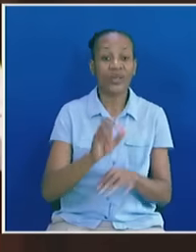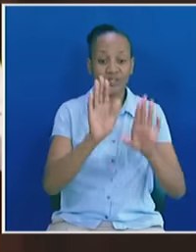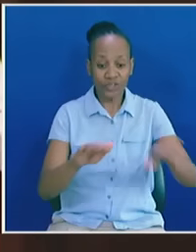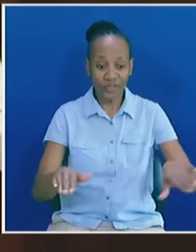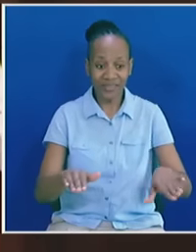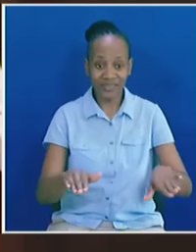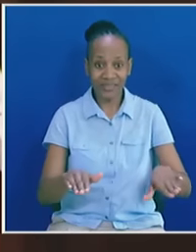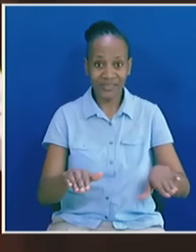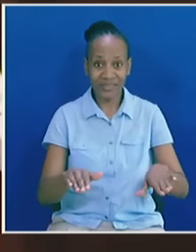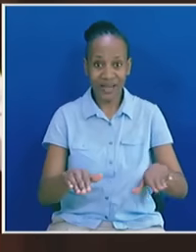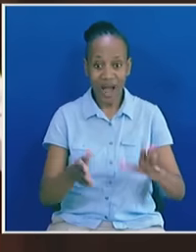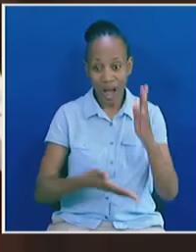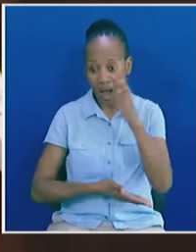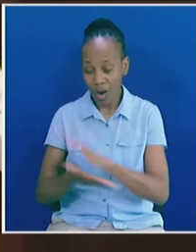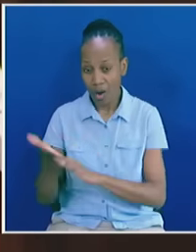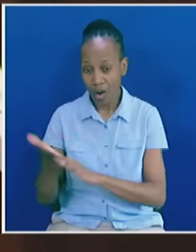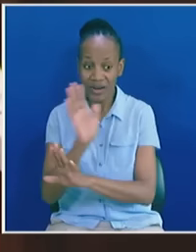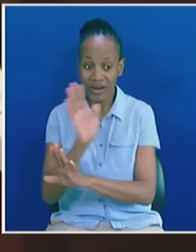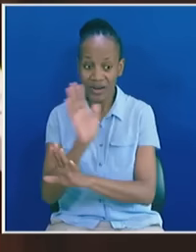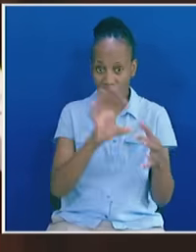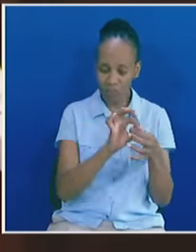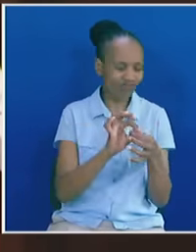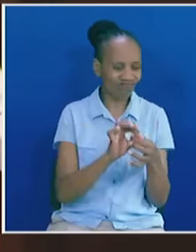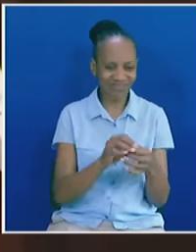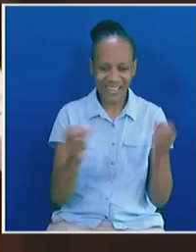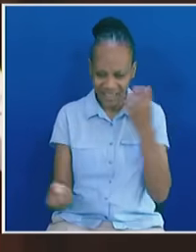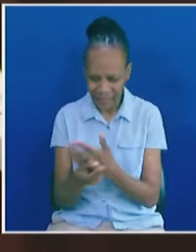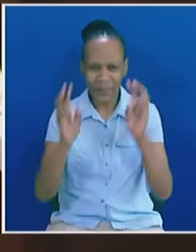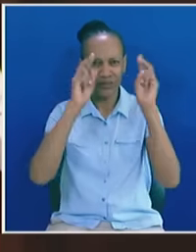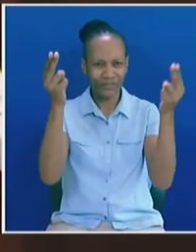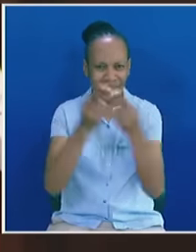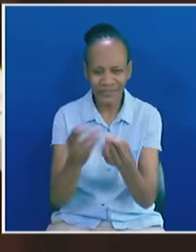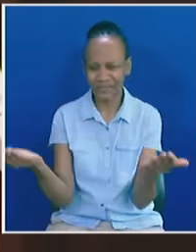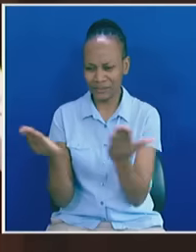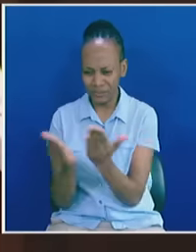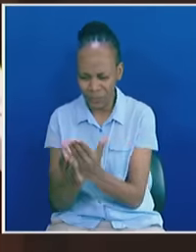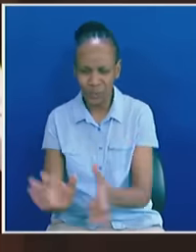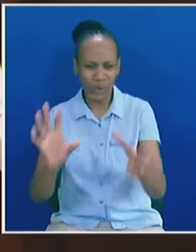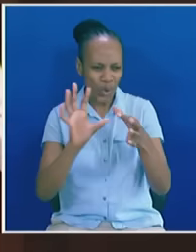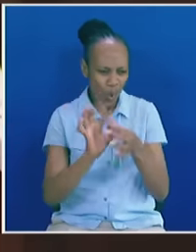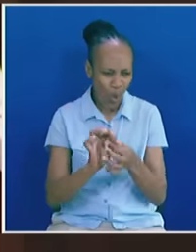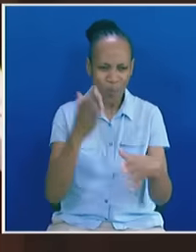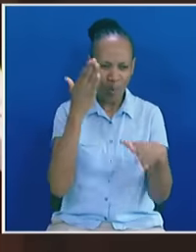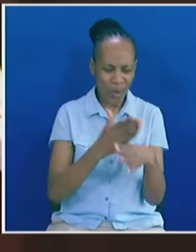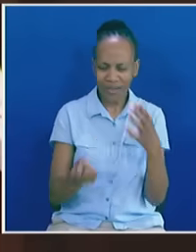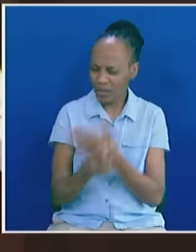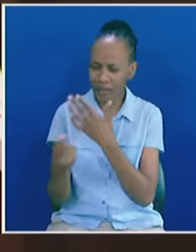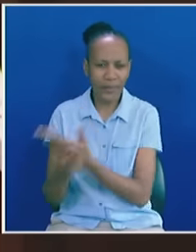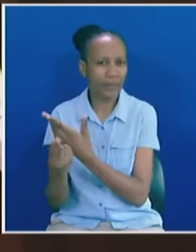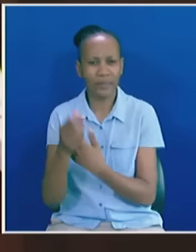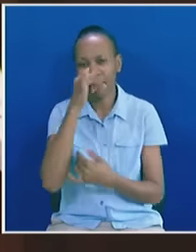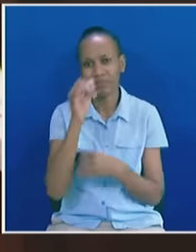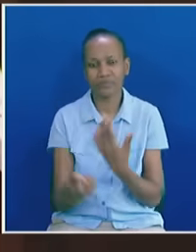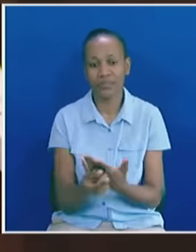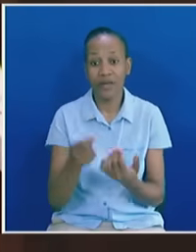house. It can happen in the home, at school, at university, or the workplace via cyberspace without the knowledge of families